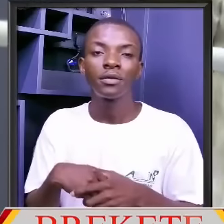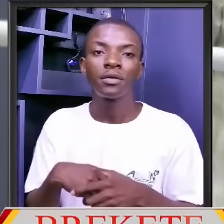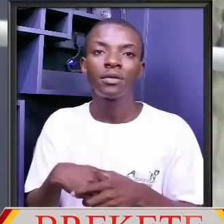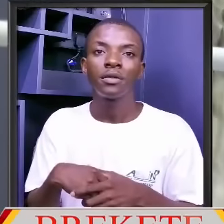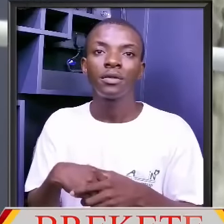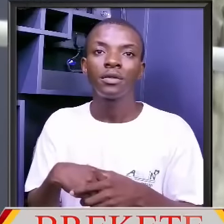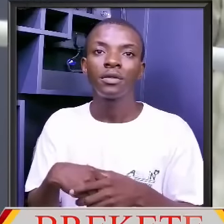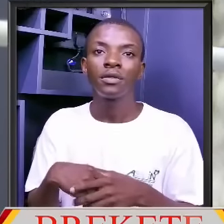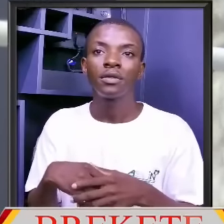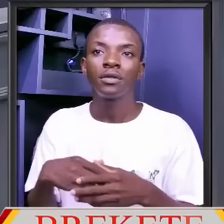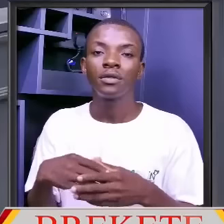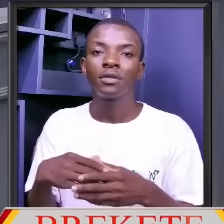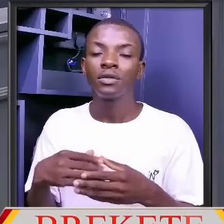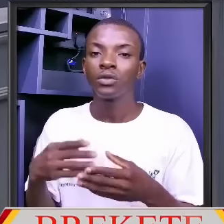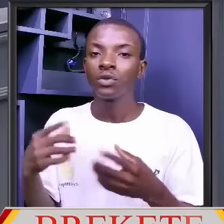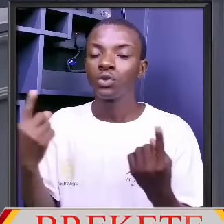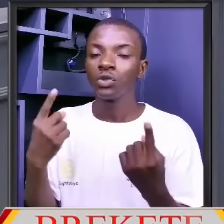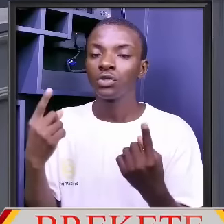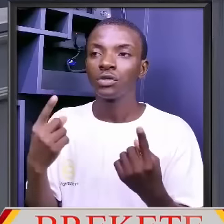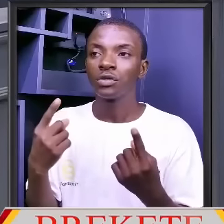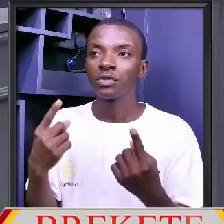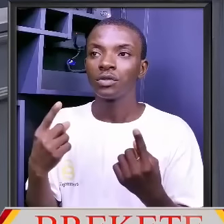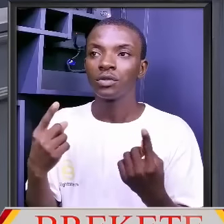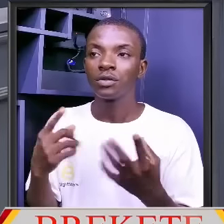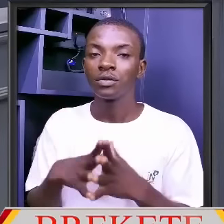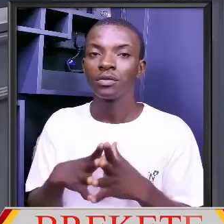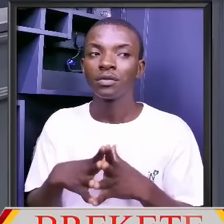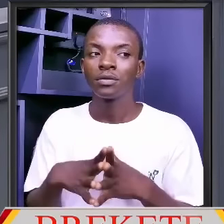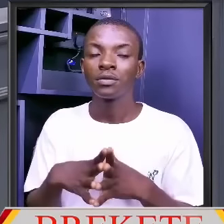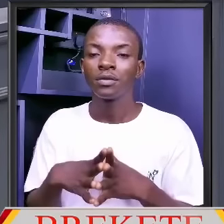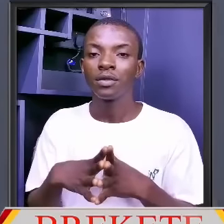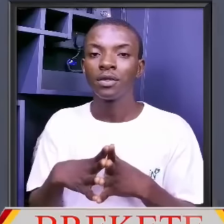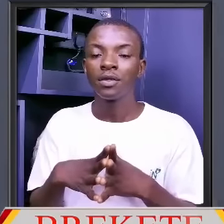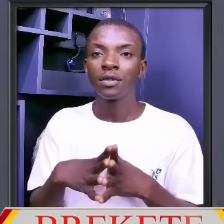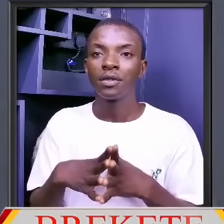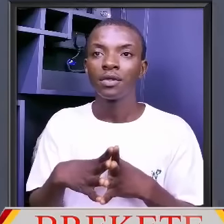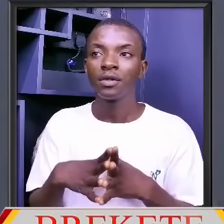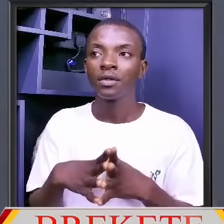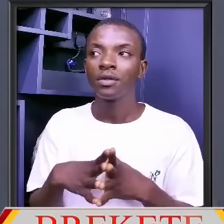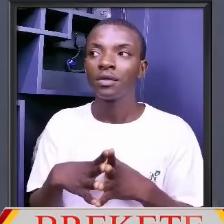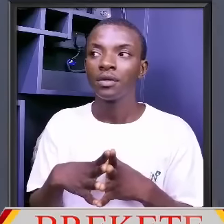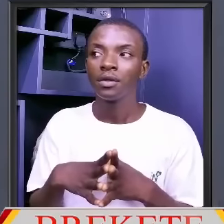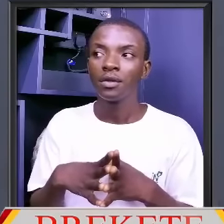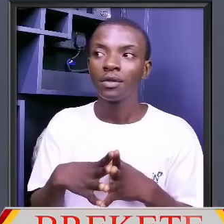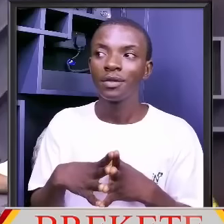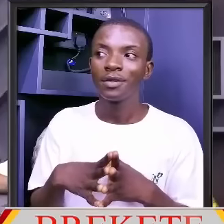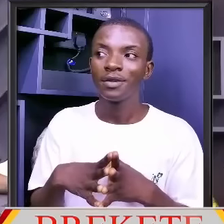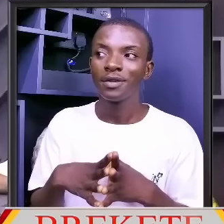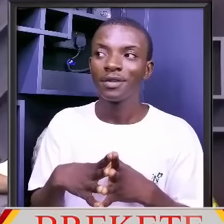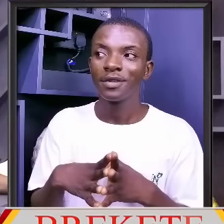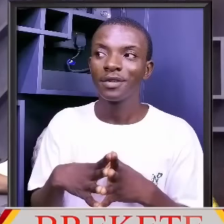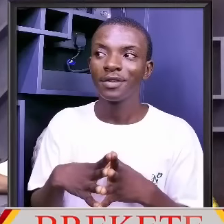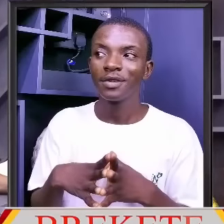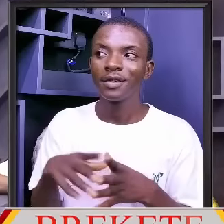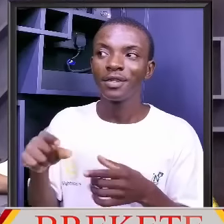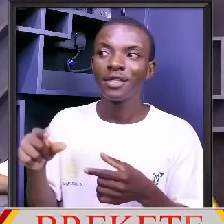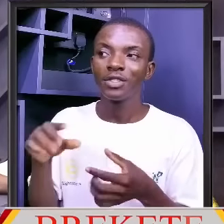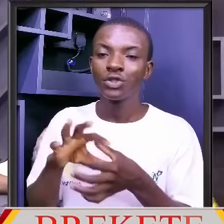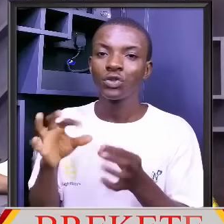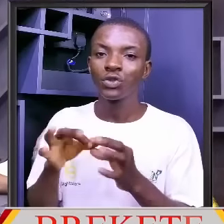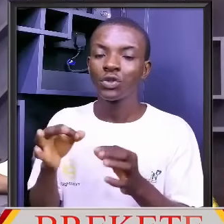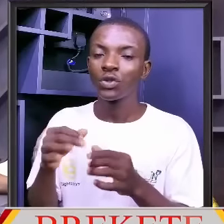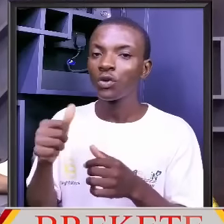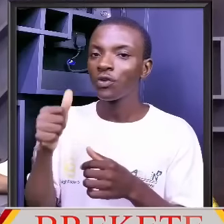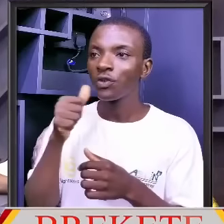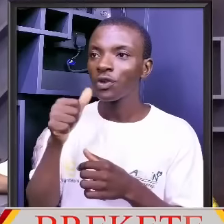The wages of sin is death. No be me talking. Honorable President, this story of